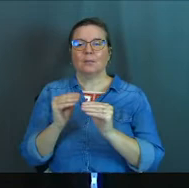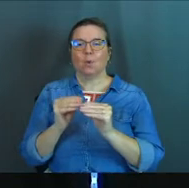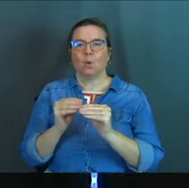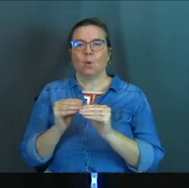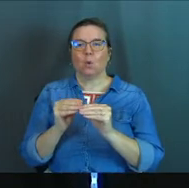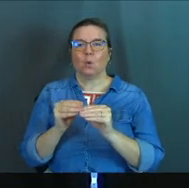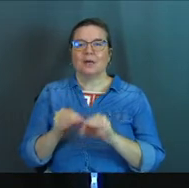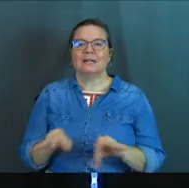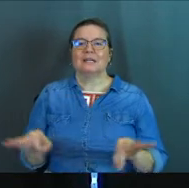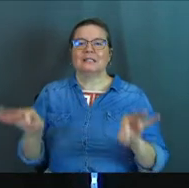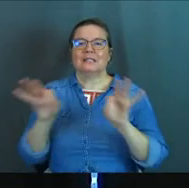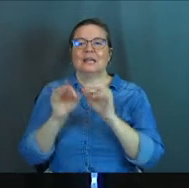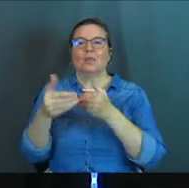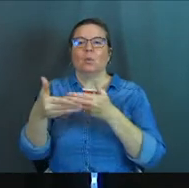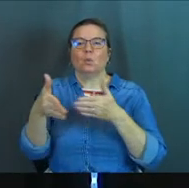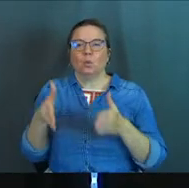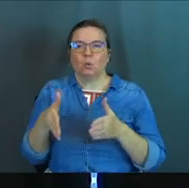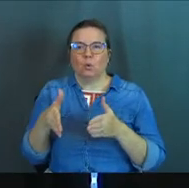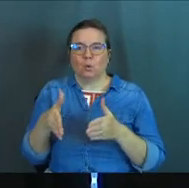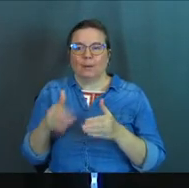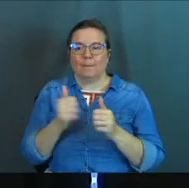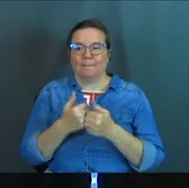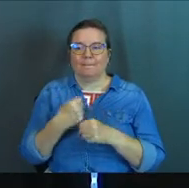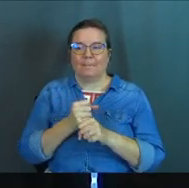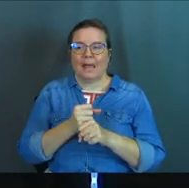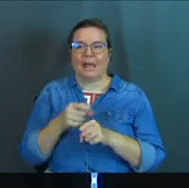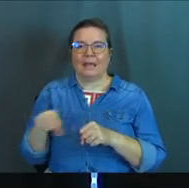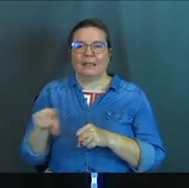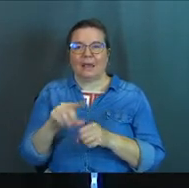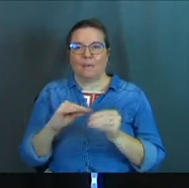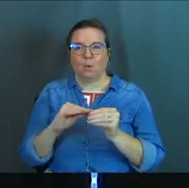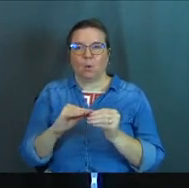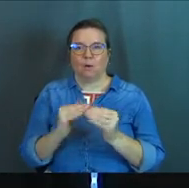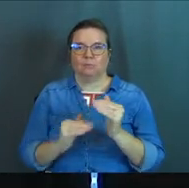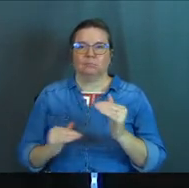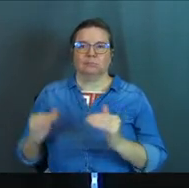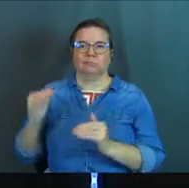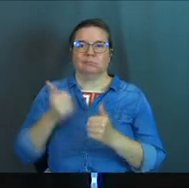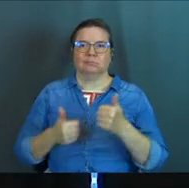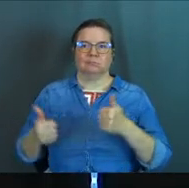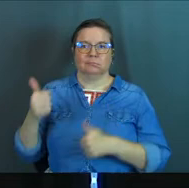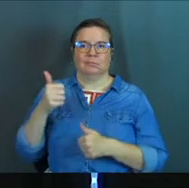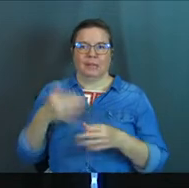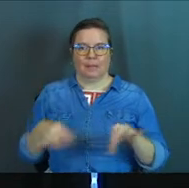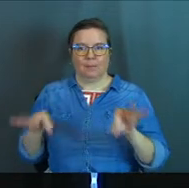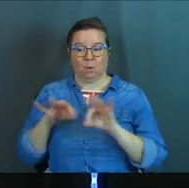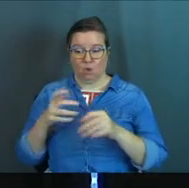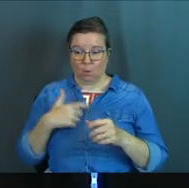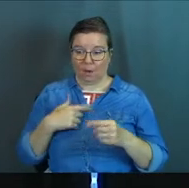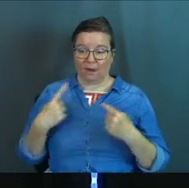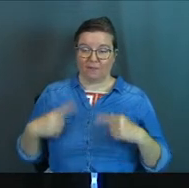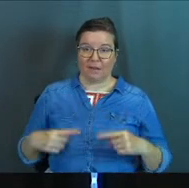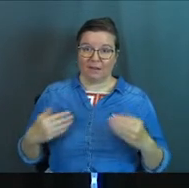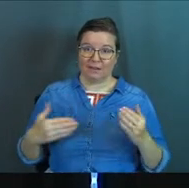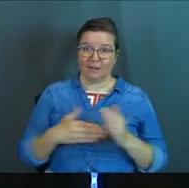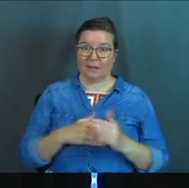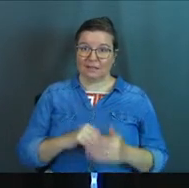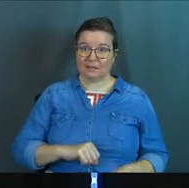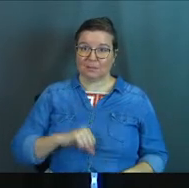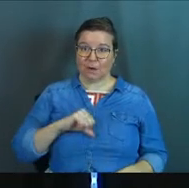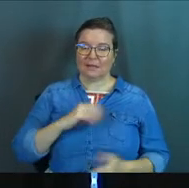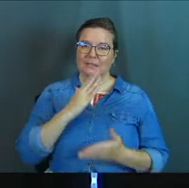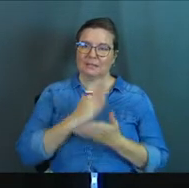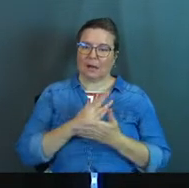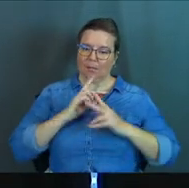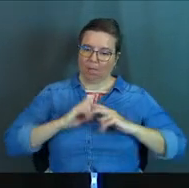more significant in the room that you. Make them more important. You want to combat pride?